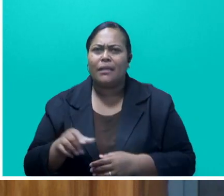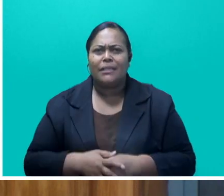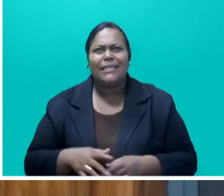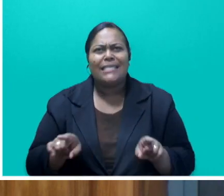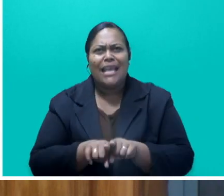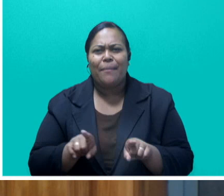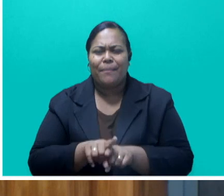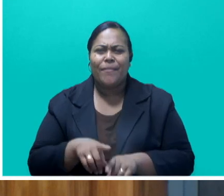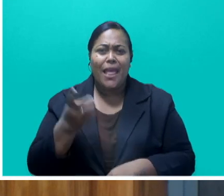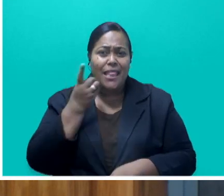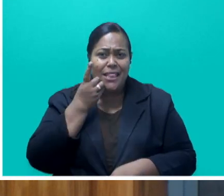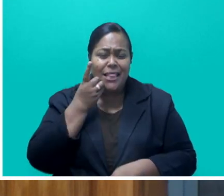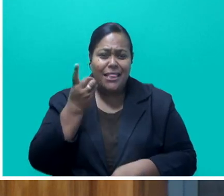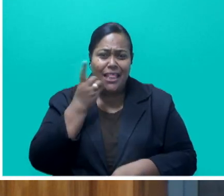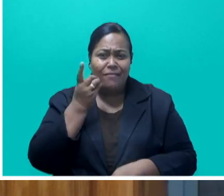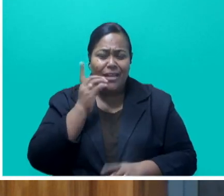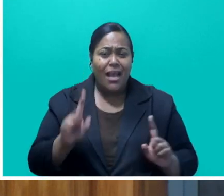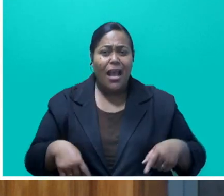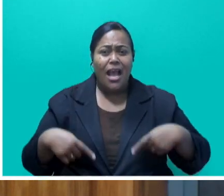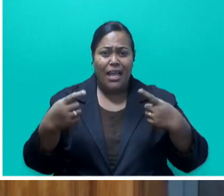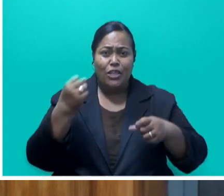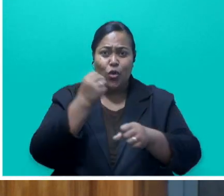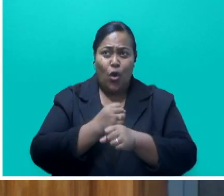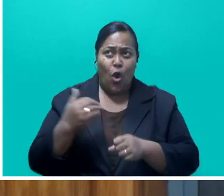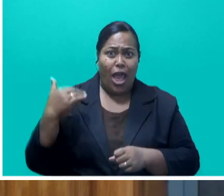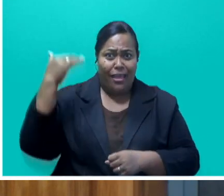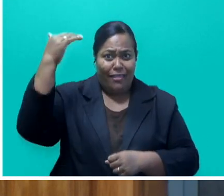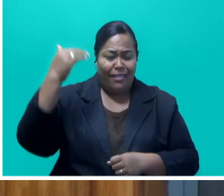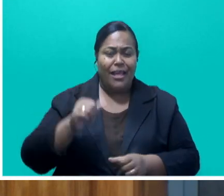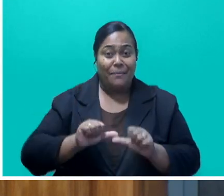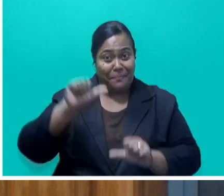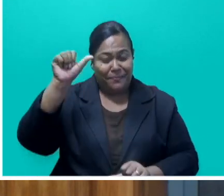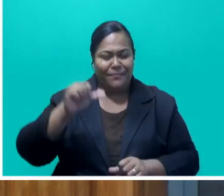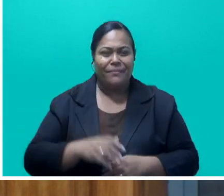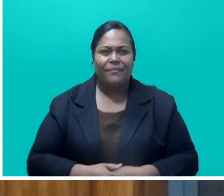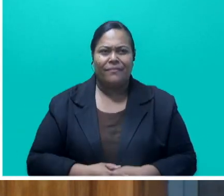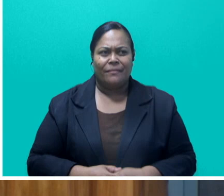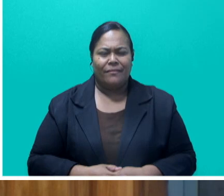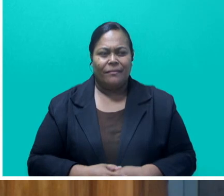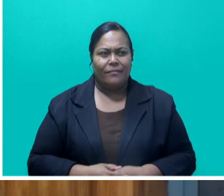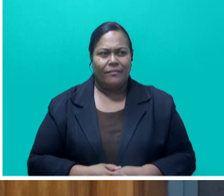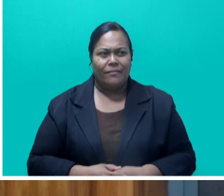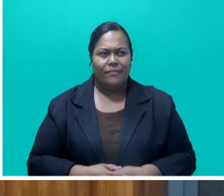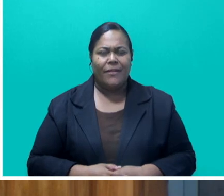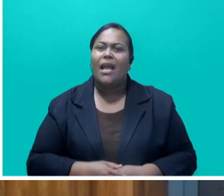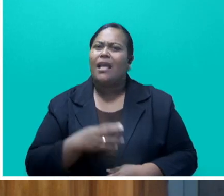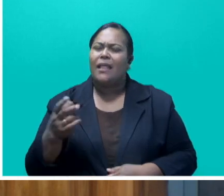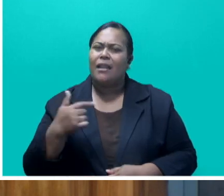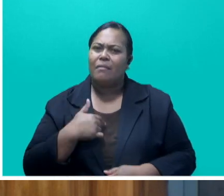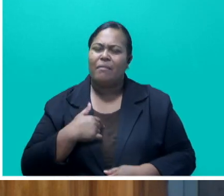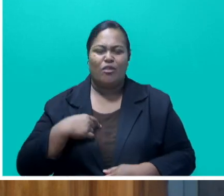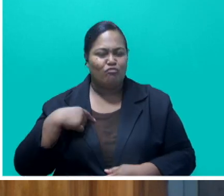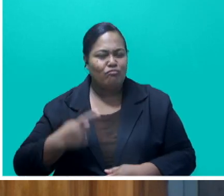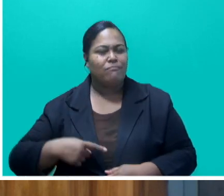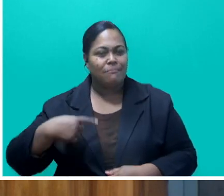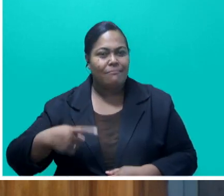Goliath. This did not dampen my resolve to continue and encourage our people to press on, regardless. I